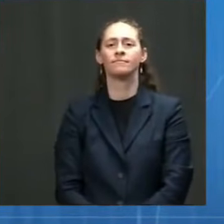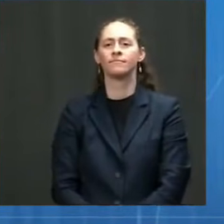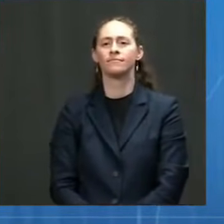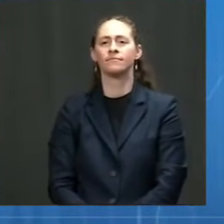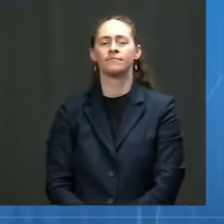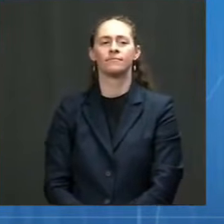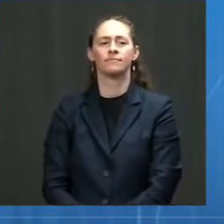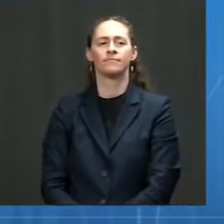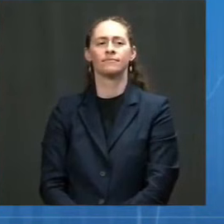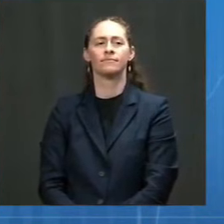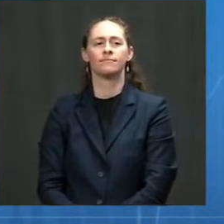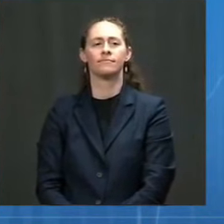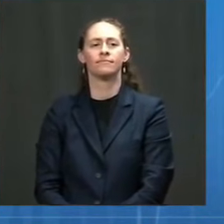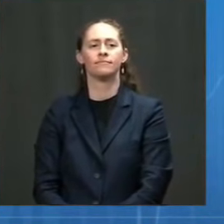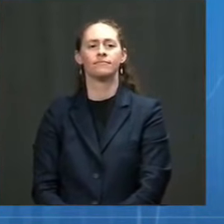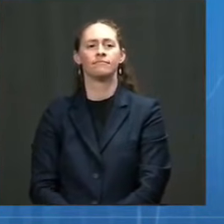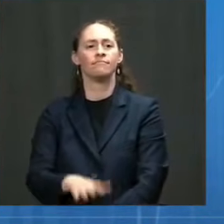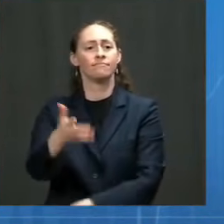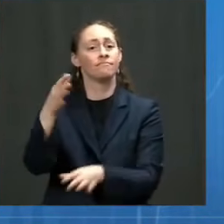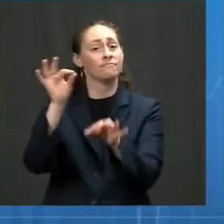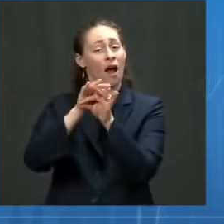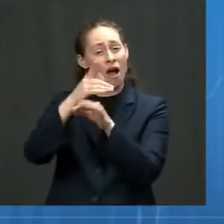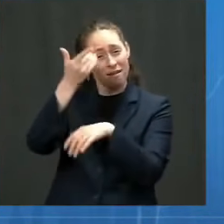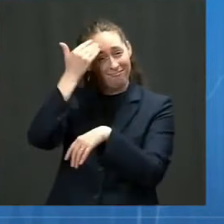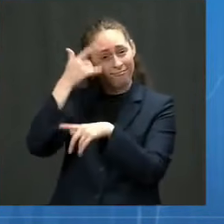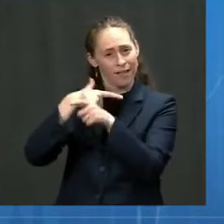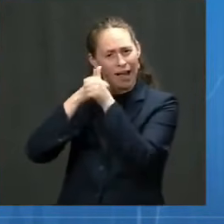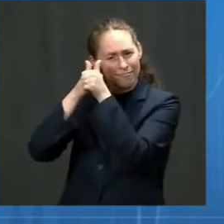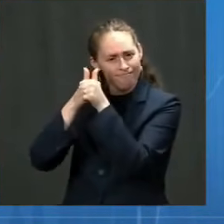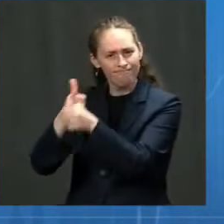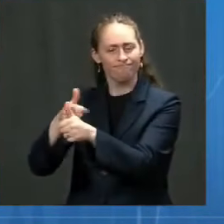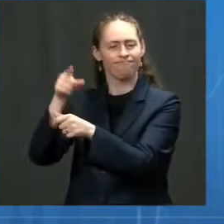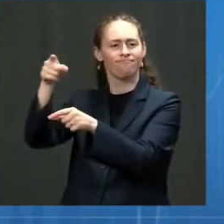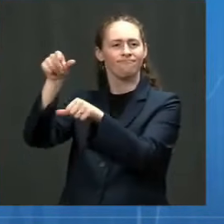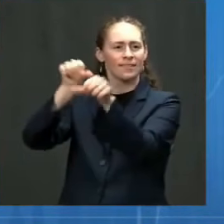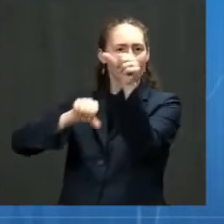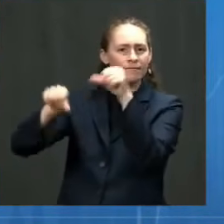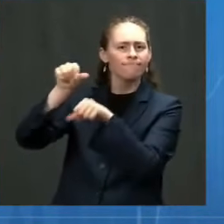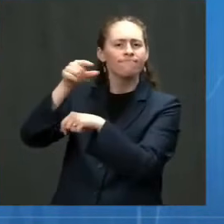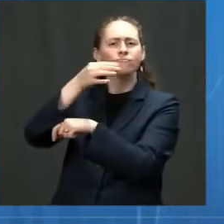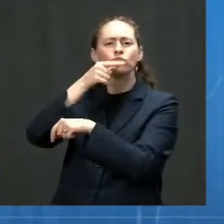that'll be guided, as always, by the science and the public health. Dr. Murphy?